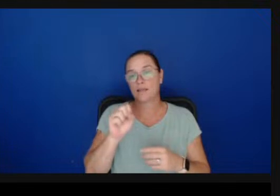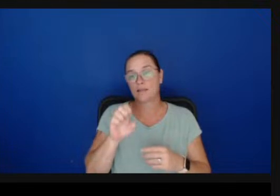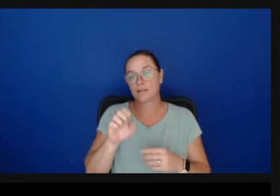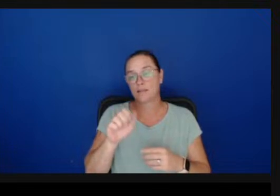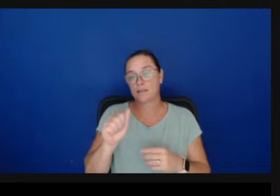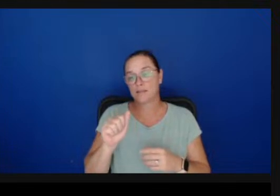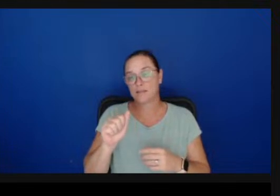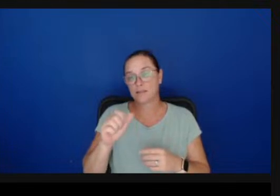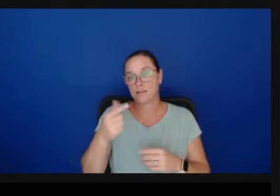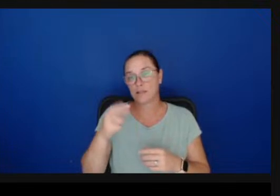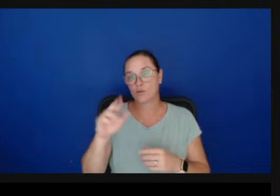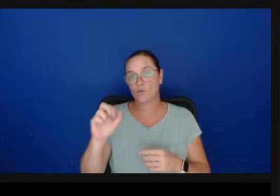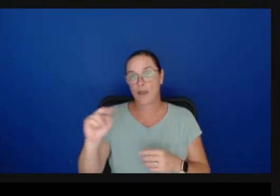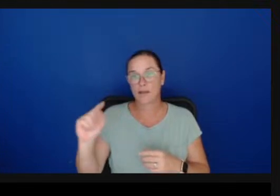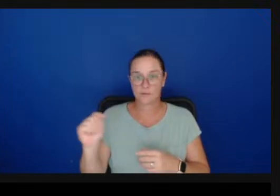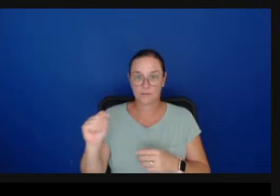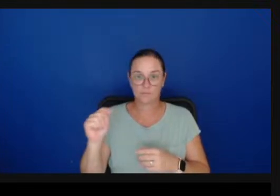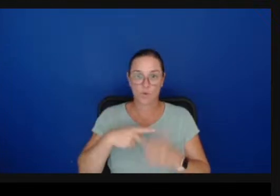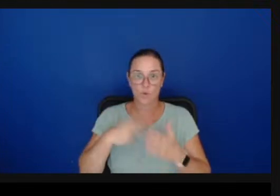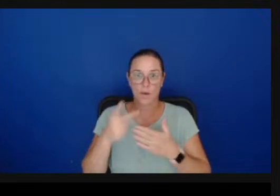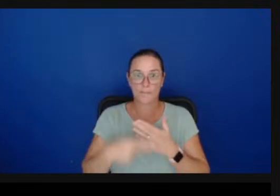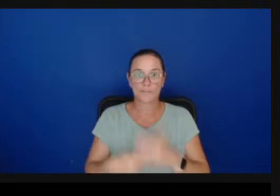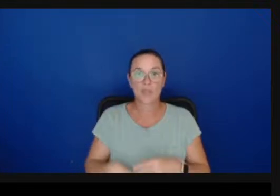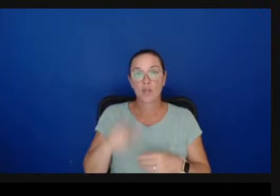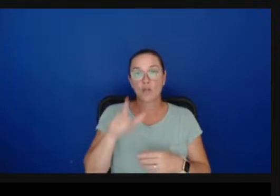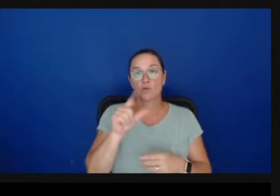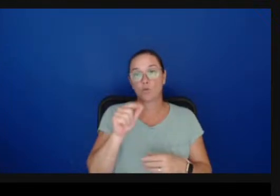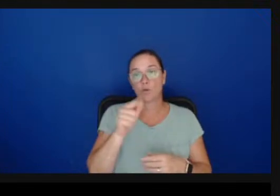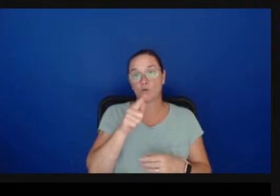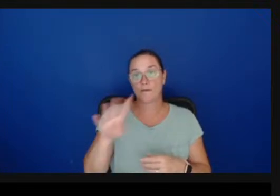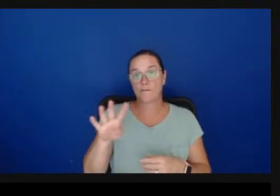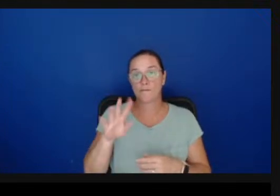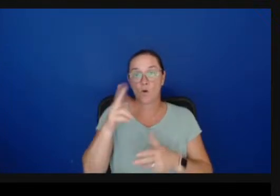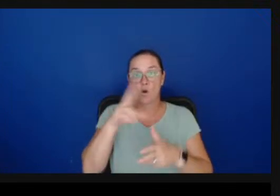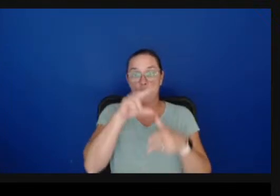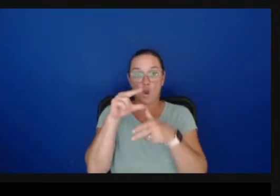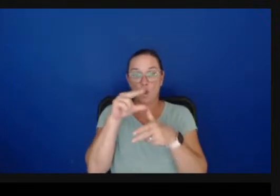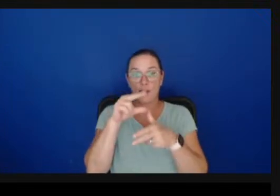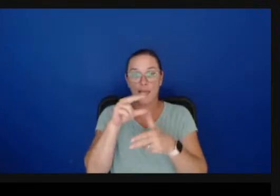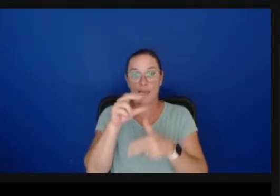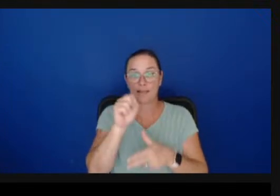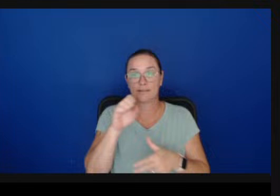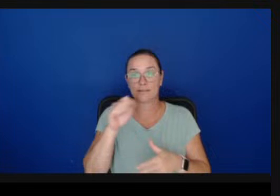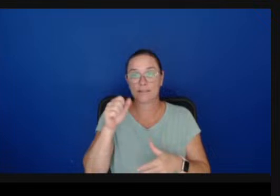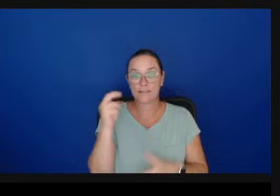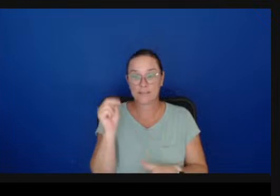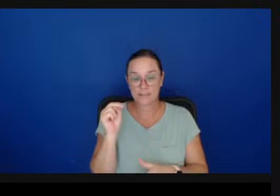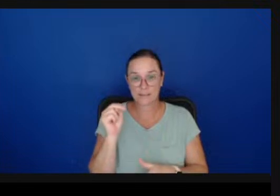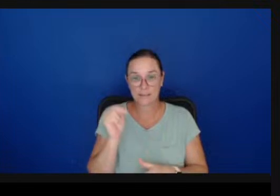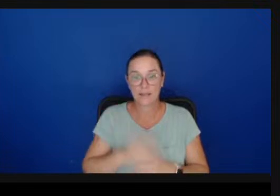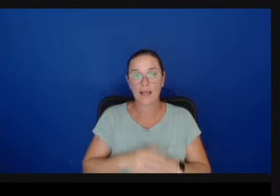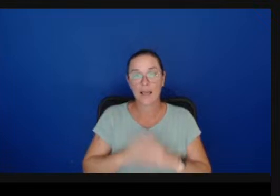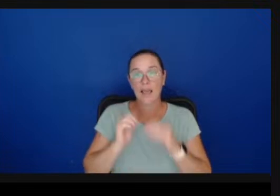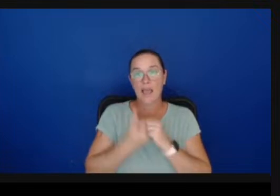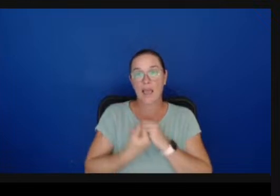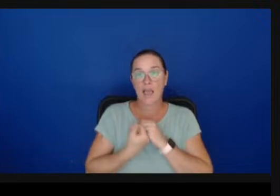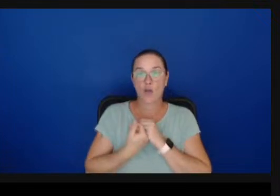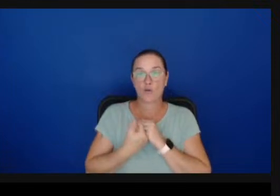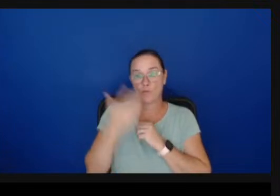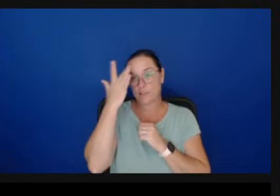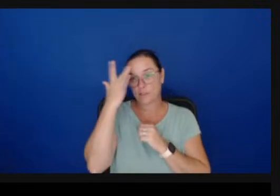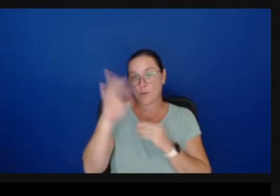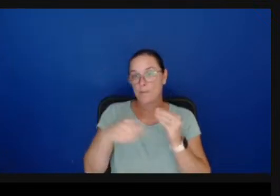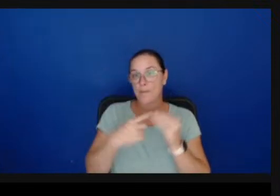2024 hurricane season. That is, so the Weather Service is going to do that one. How to be Firewise. That